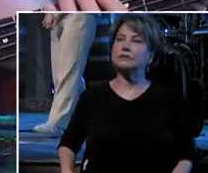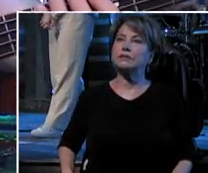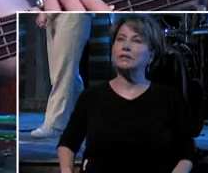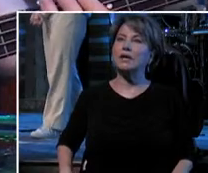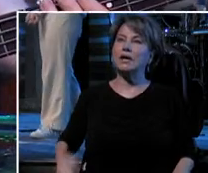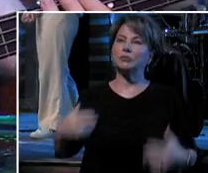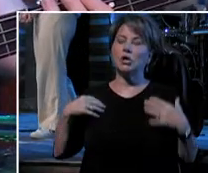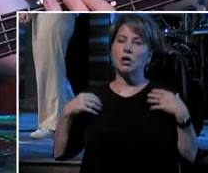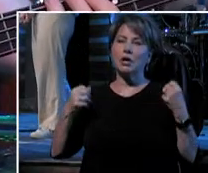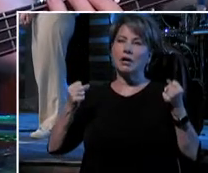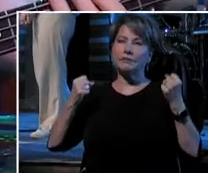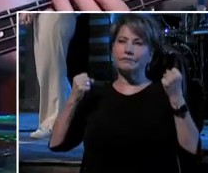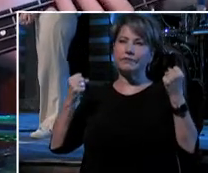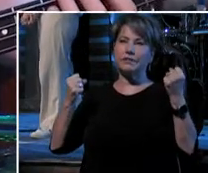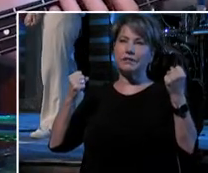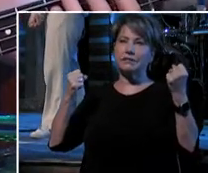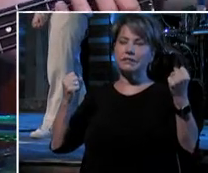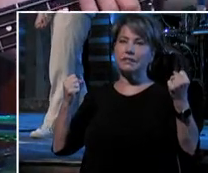I'm